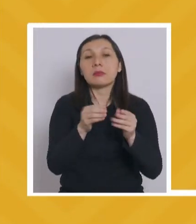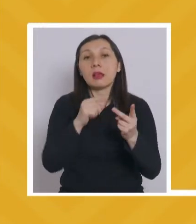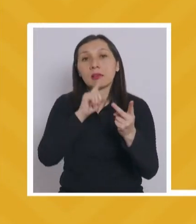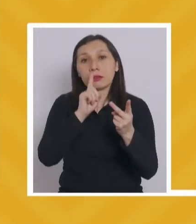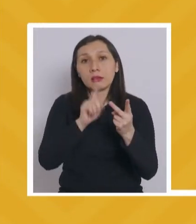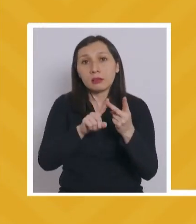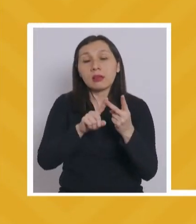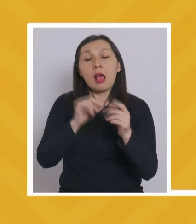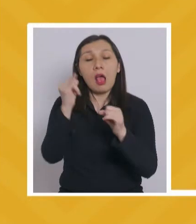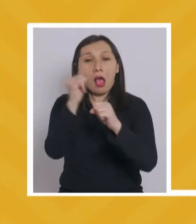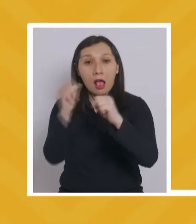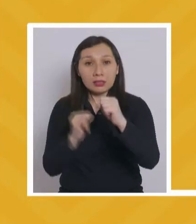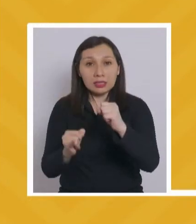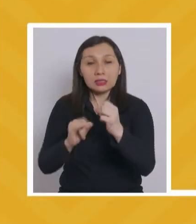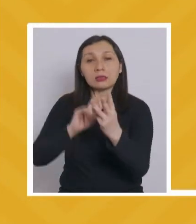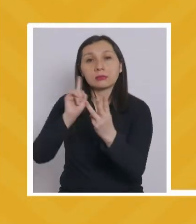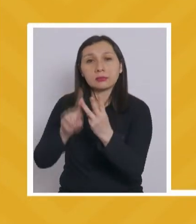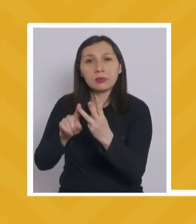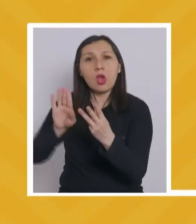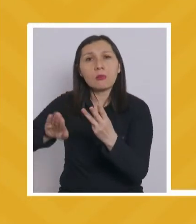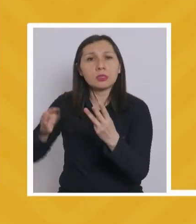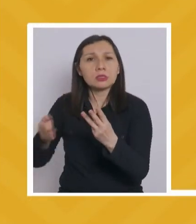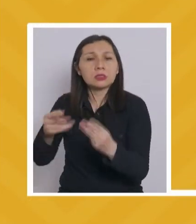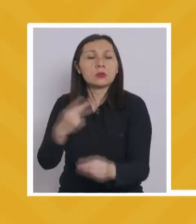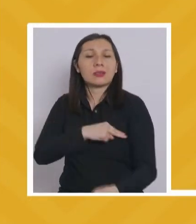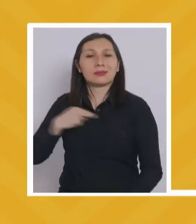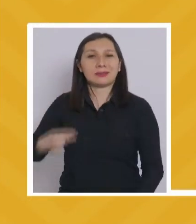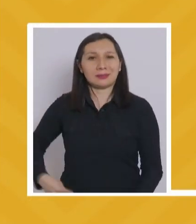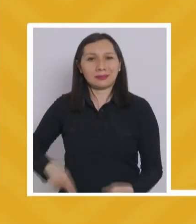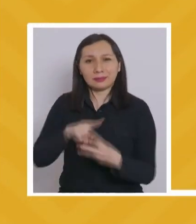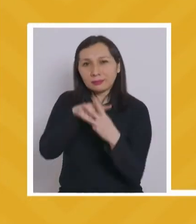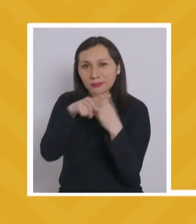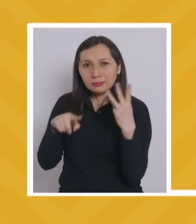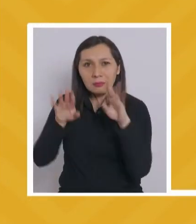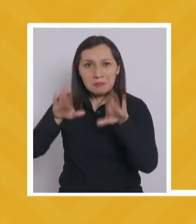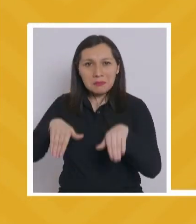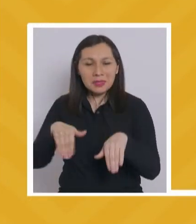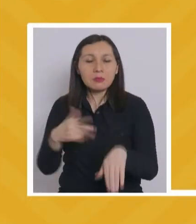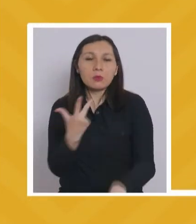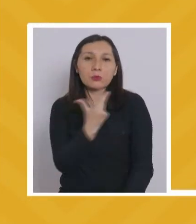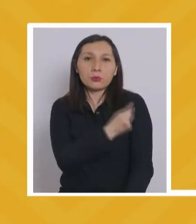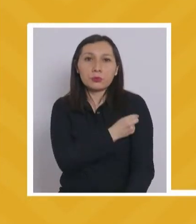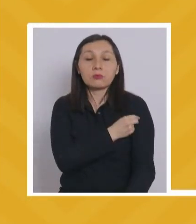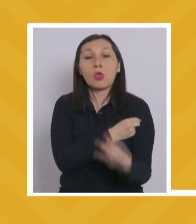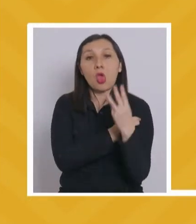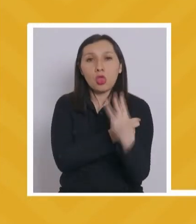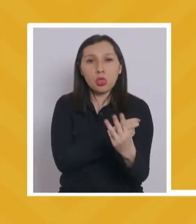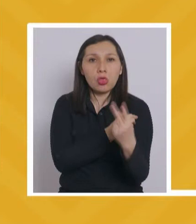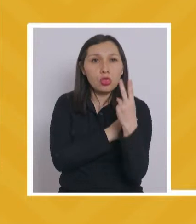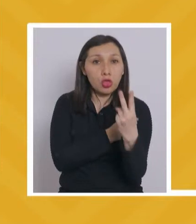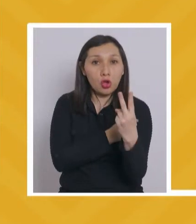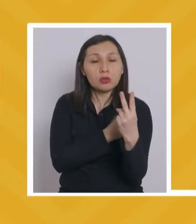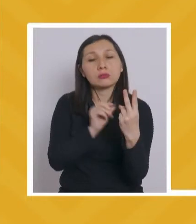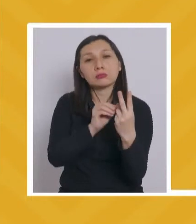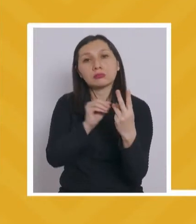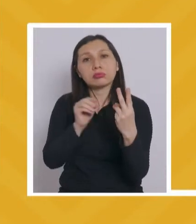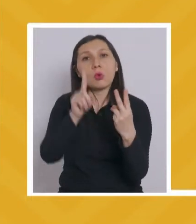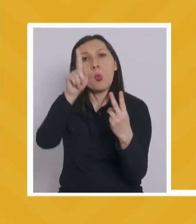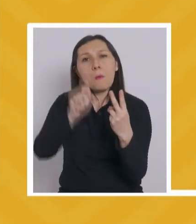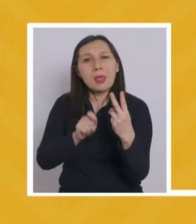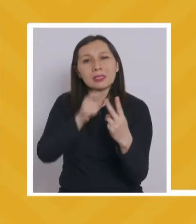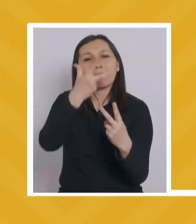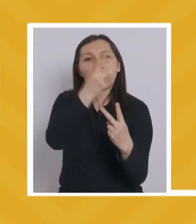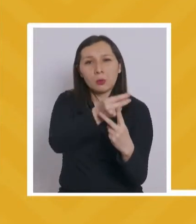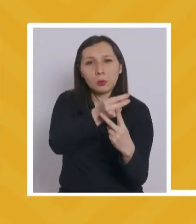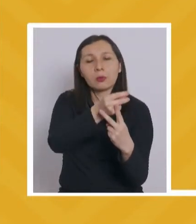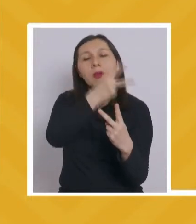prevent this results on the effectiveness of AstraZeneca and the effectiveness of Sinovac based